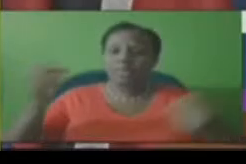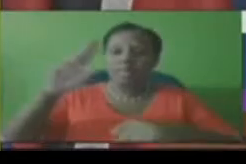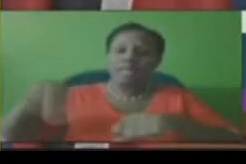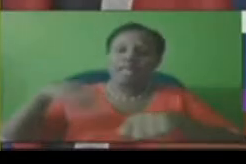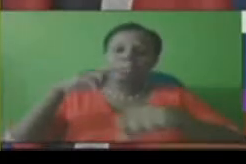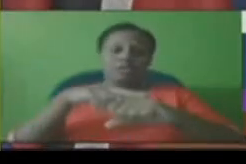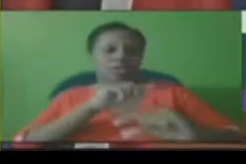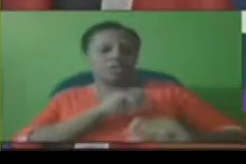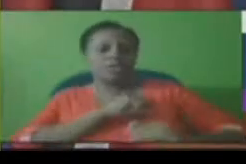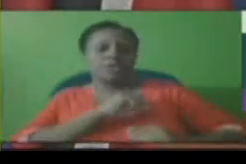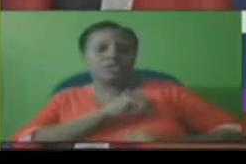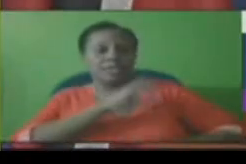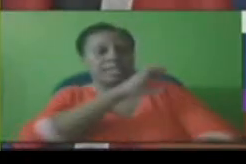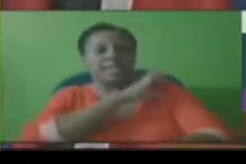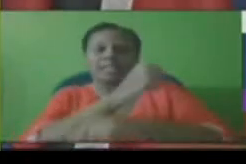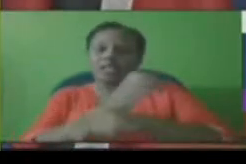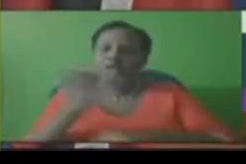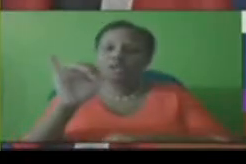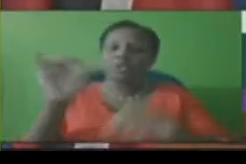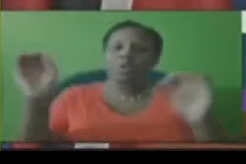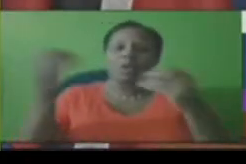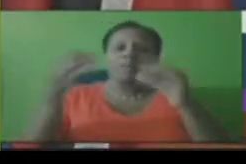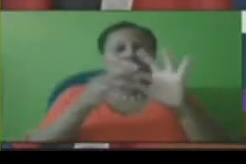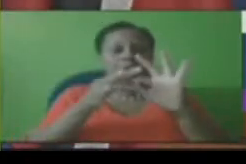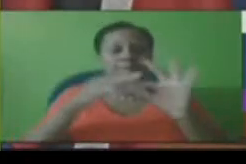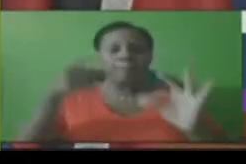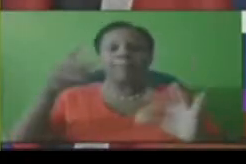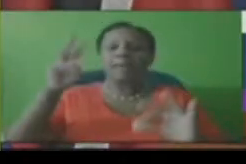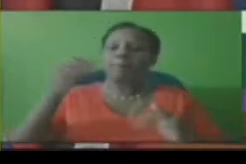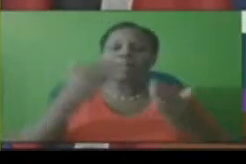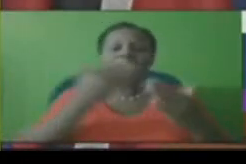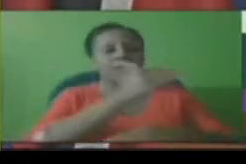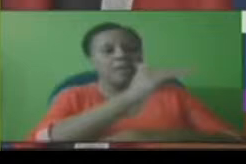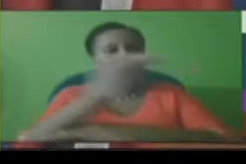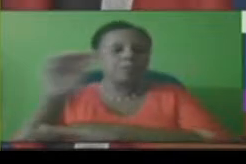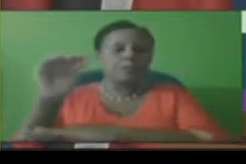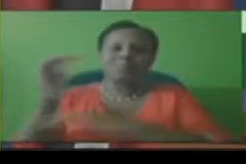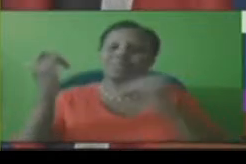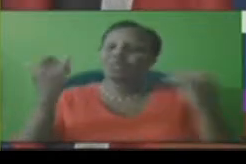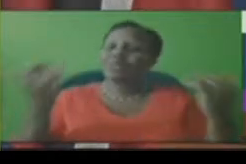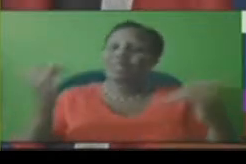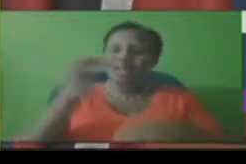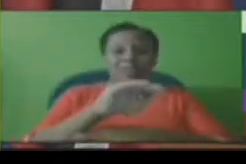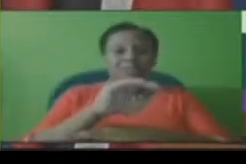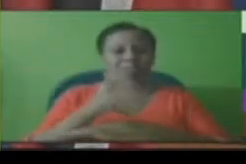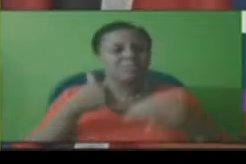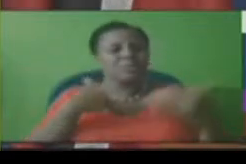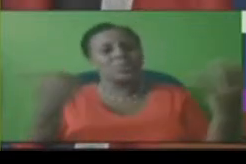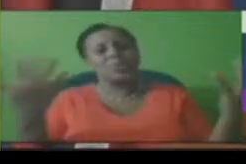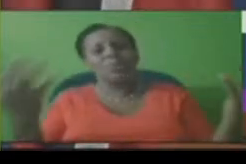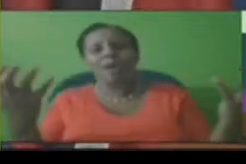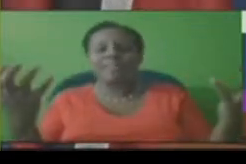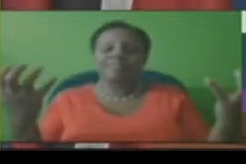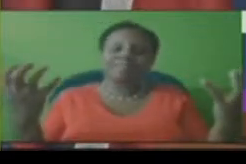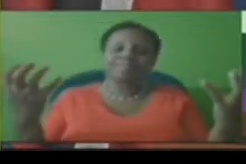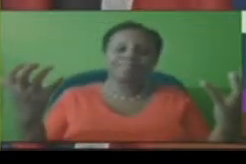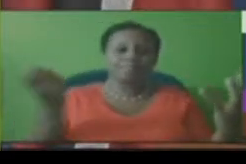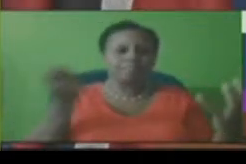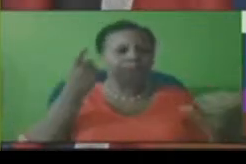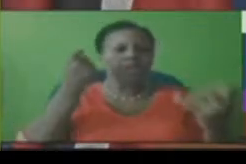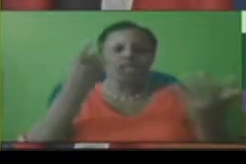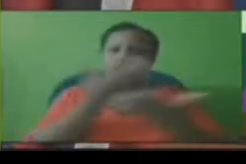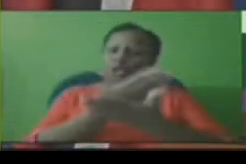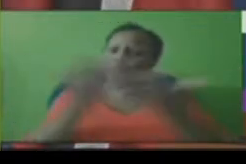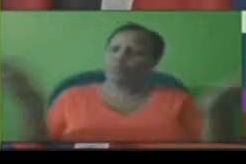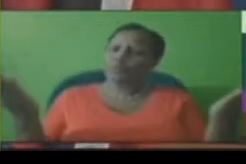Minister. This afternoon, I'd like to also recognize the members of the media, my colleagues, the medical team,